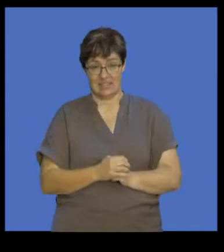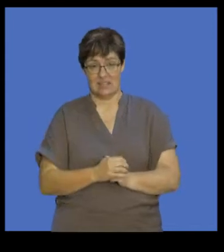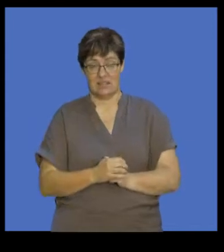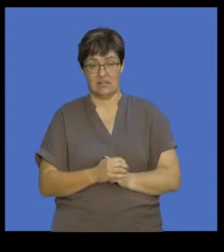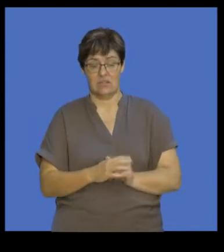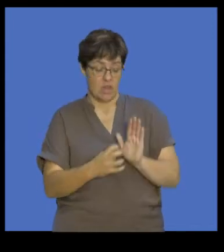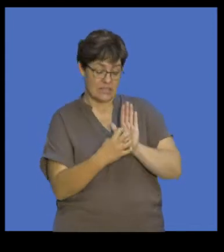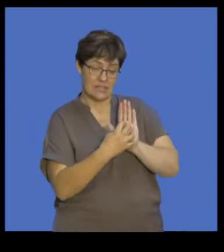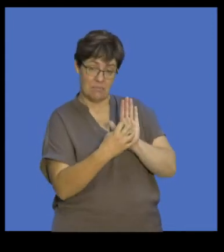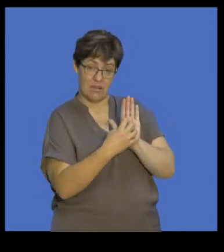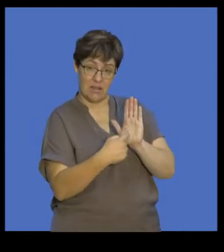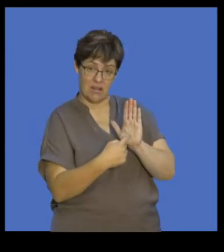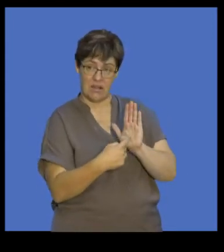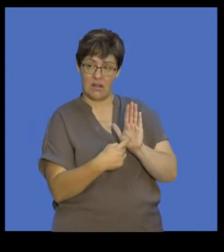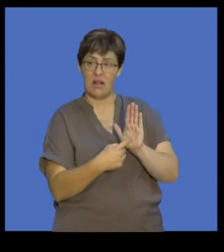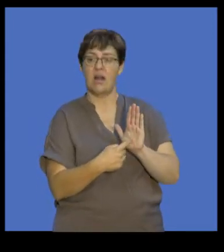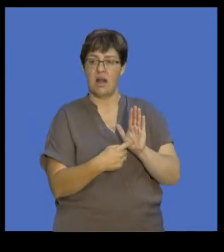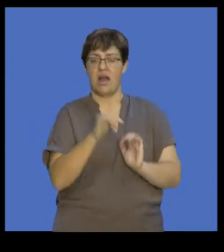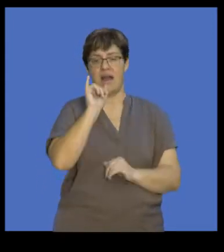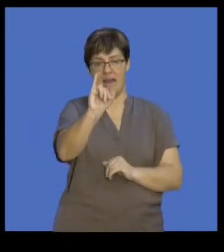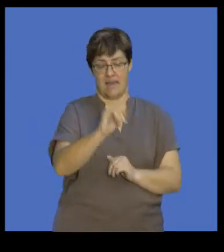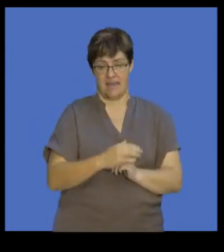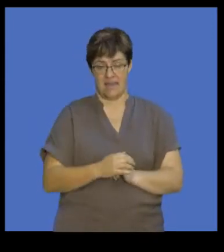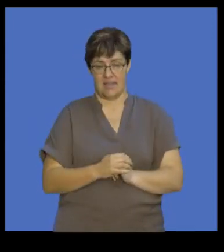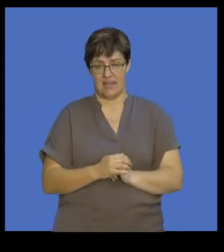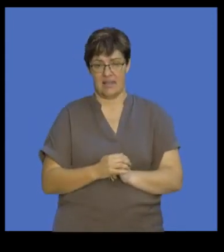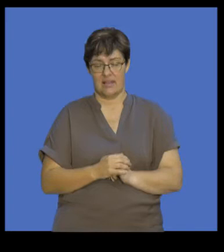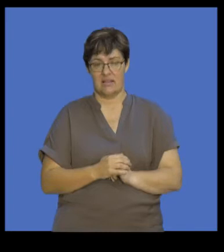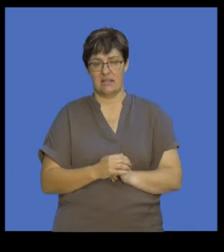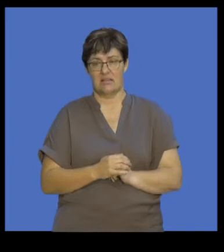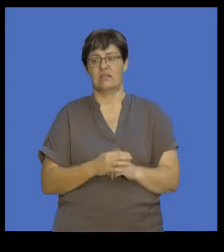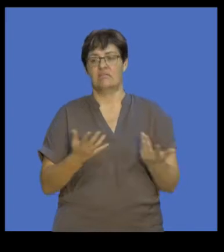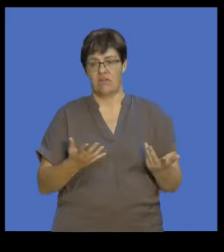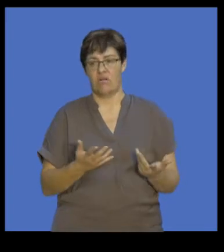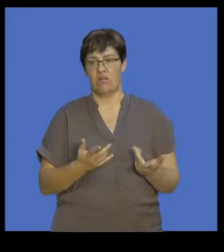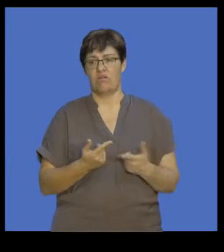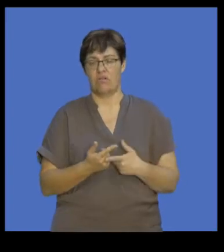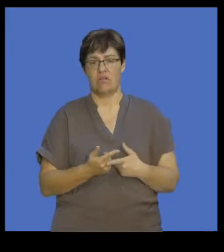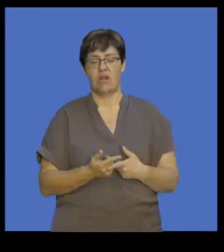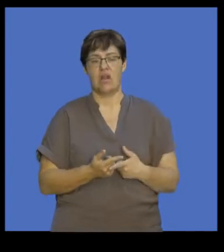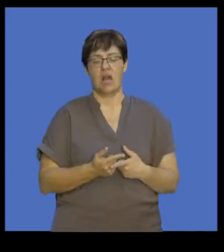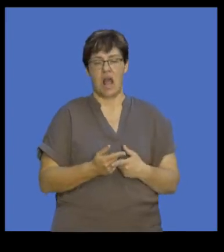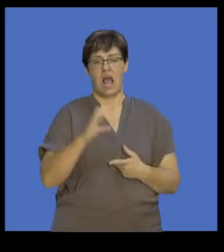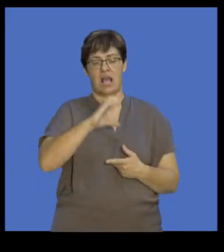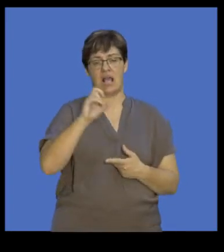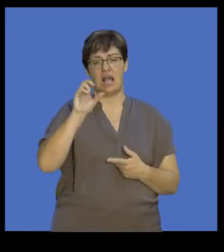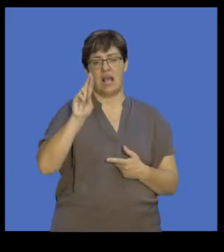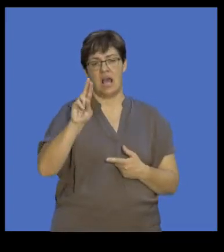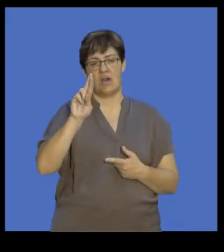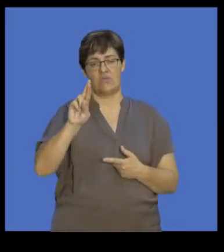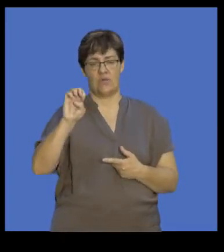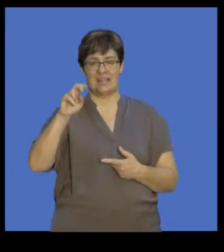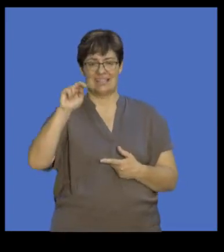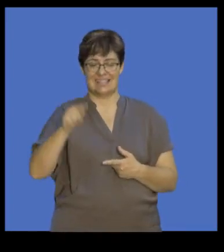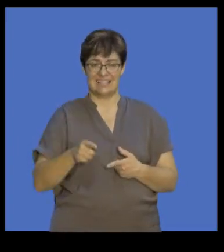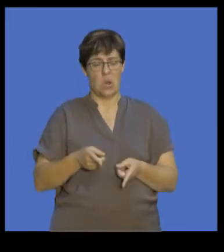rate, right? So the symbol for current is I, okay, which is derived from current intensity, which